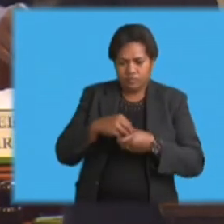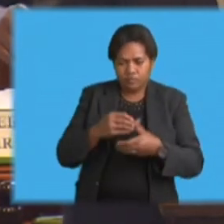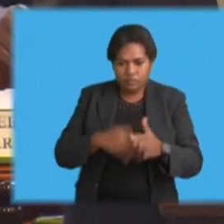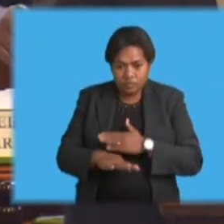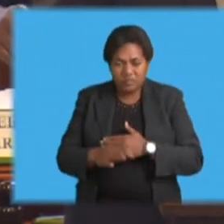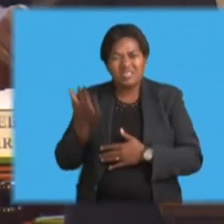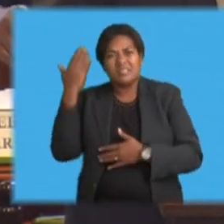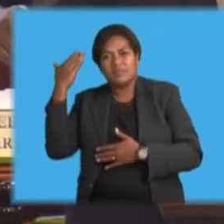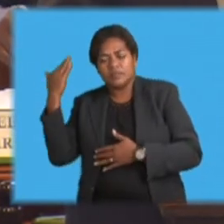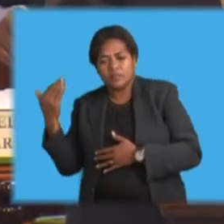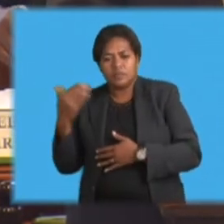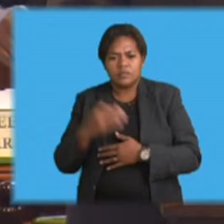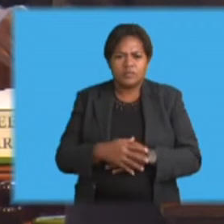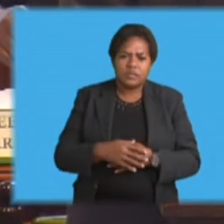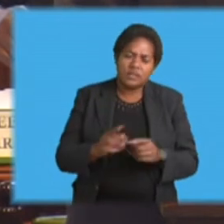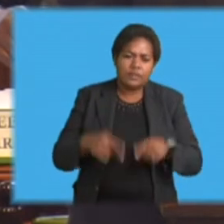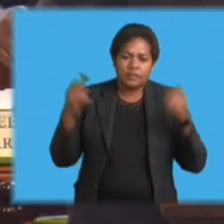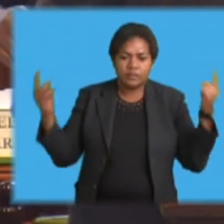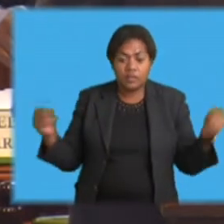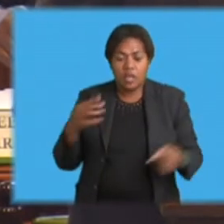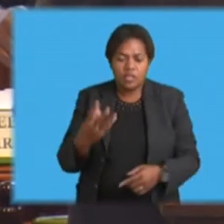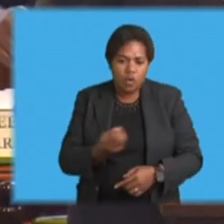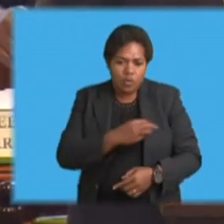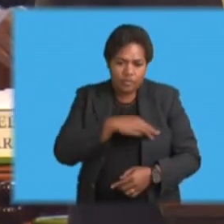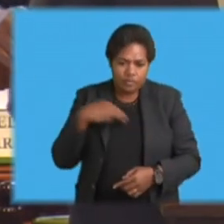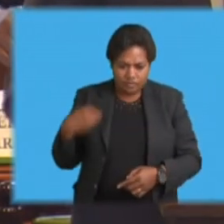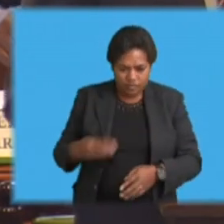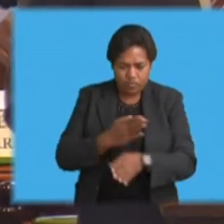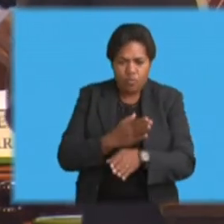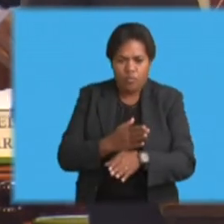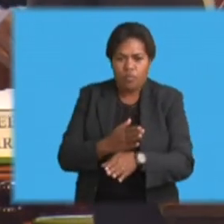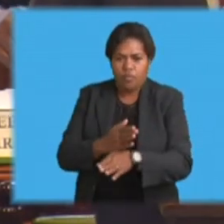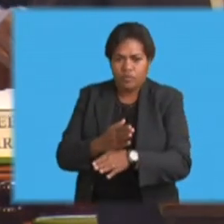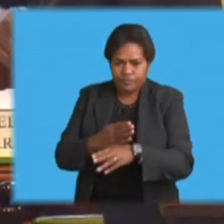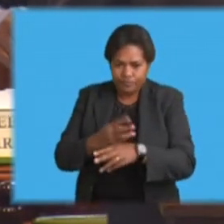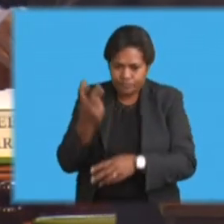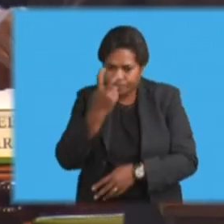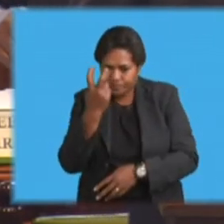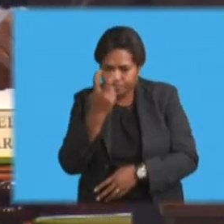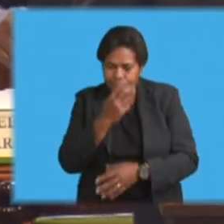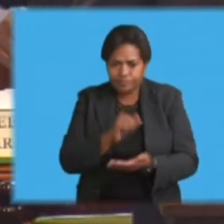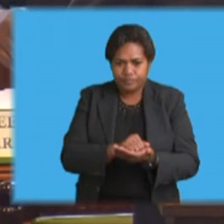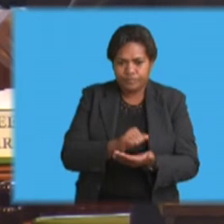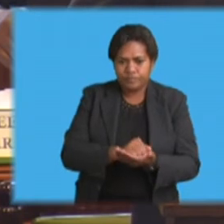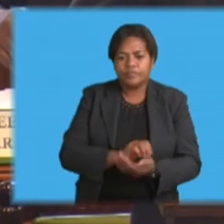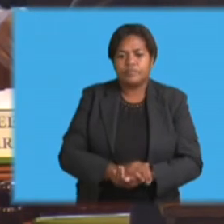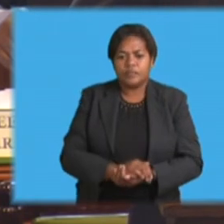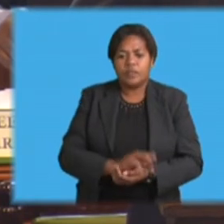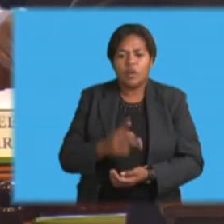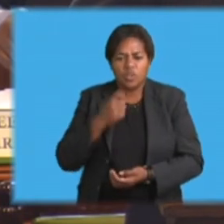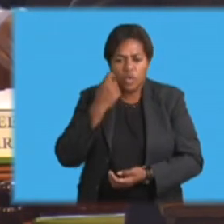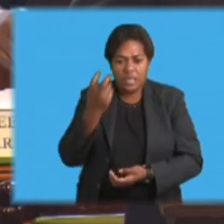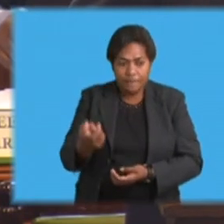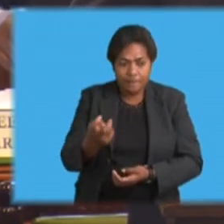been a rationalization of this. So the ministry is working very closely with the work that is undertaken by the Ministry of Interstate Trade and Tourism, which